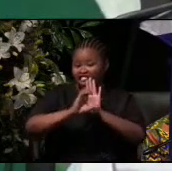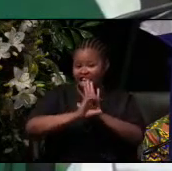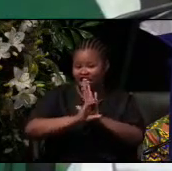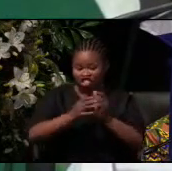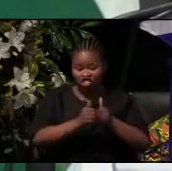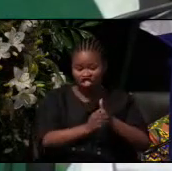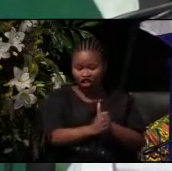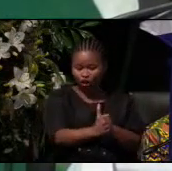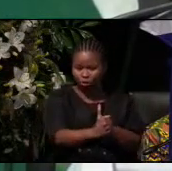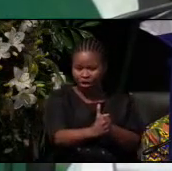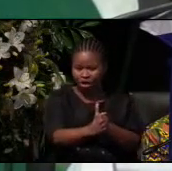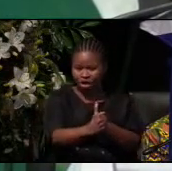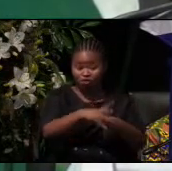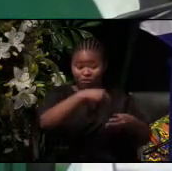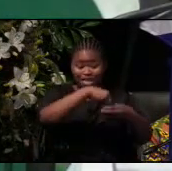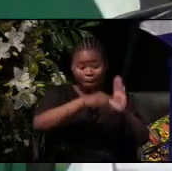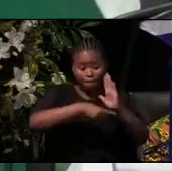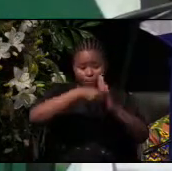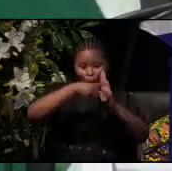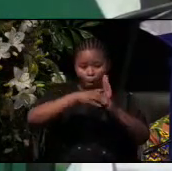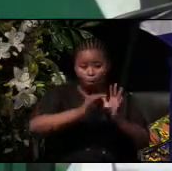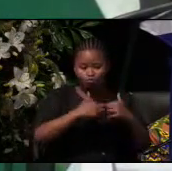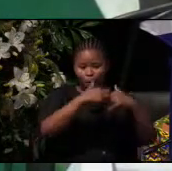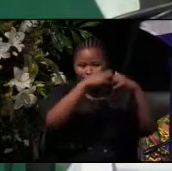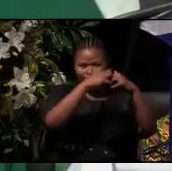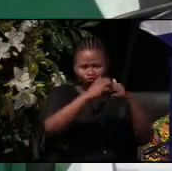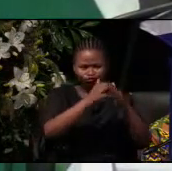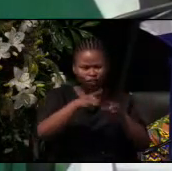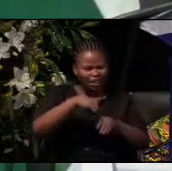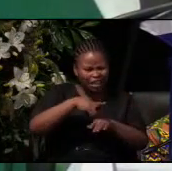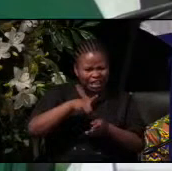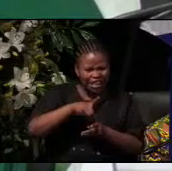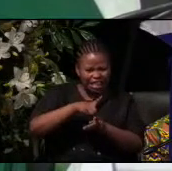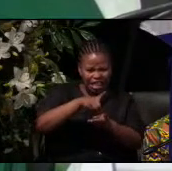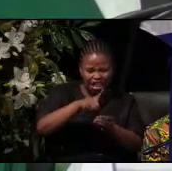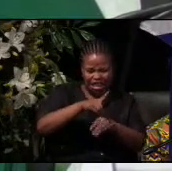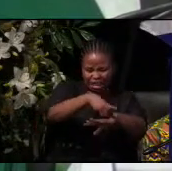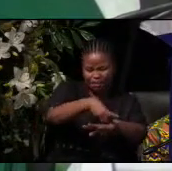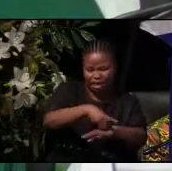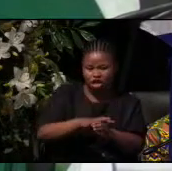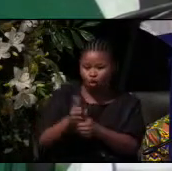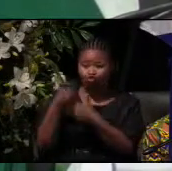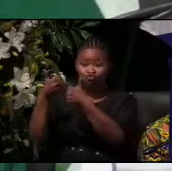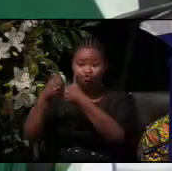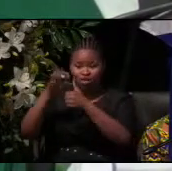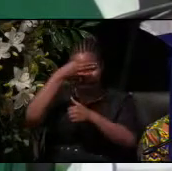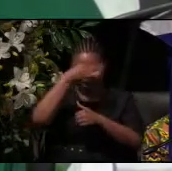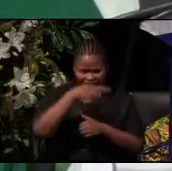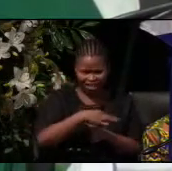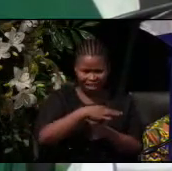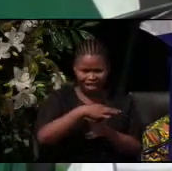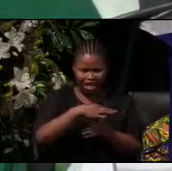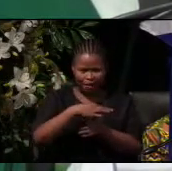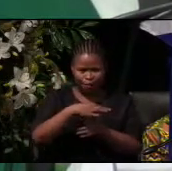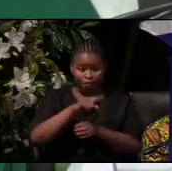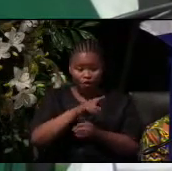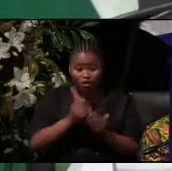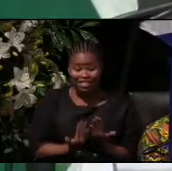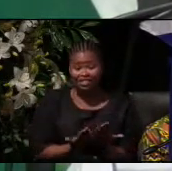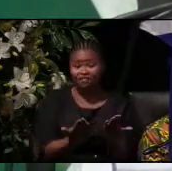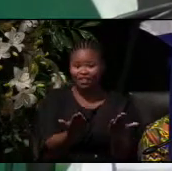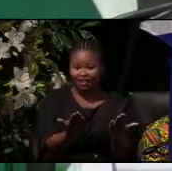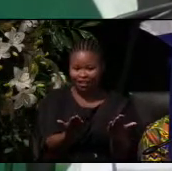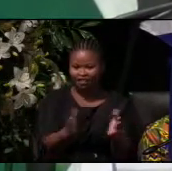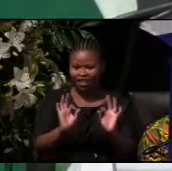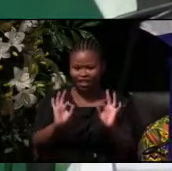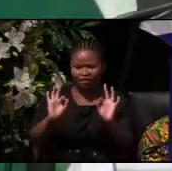leadership in promoting disciplines of good governance is in advocating for service